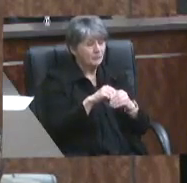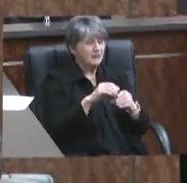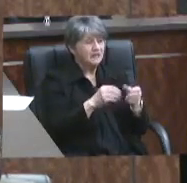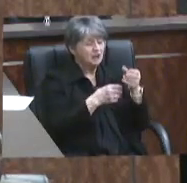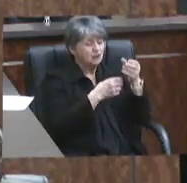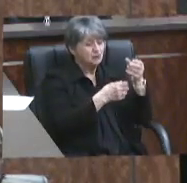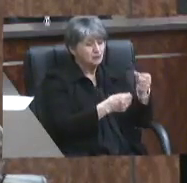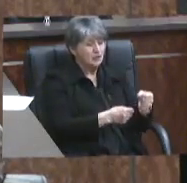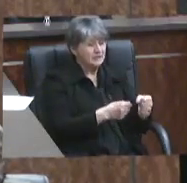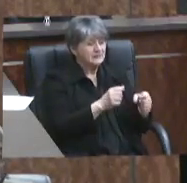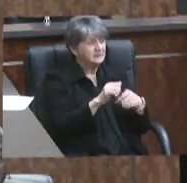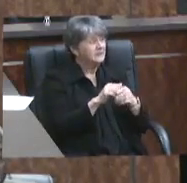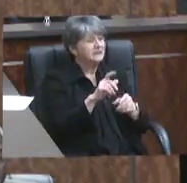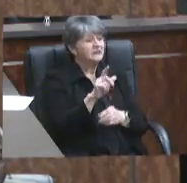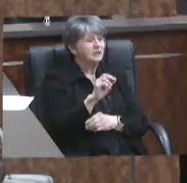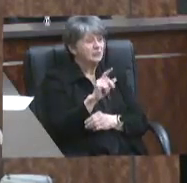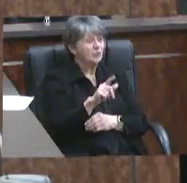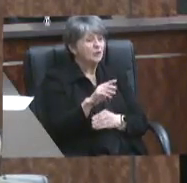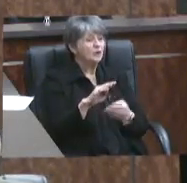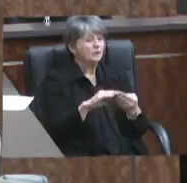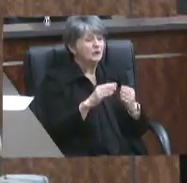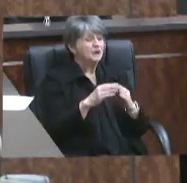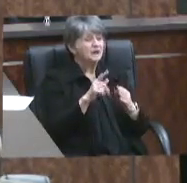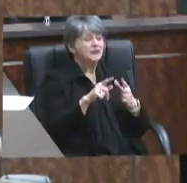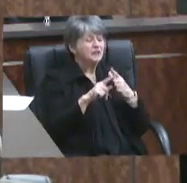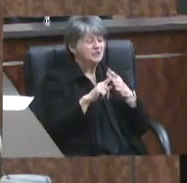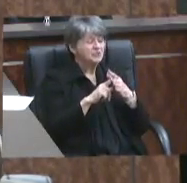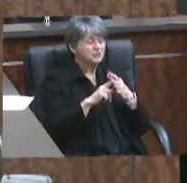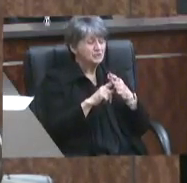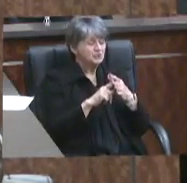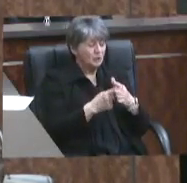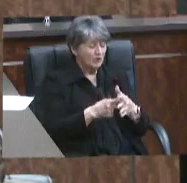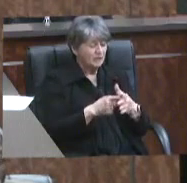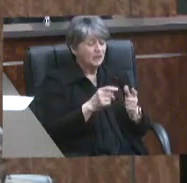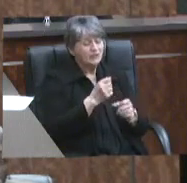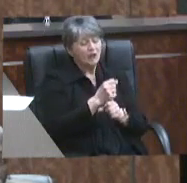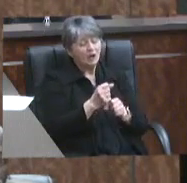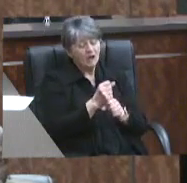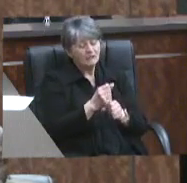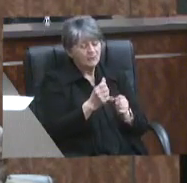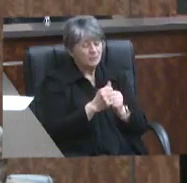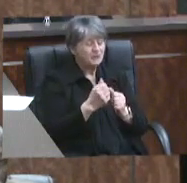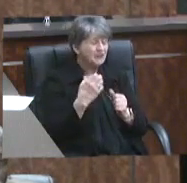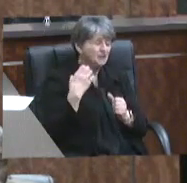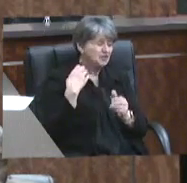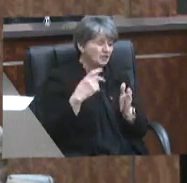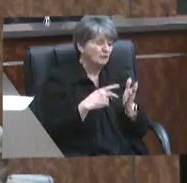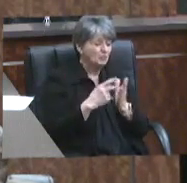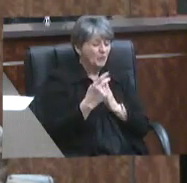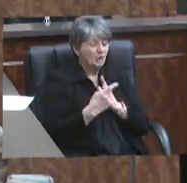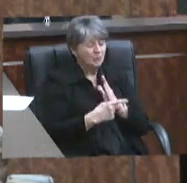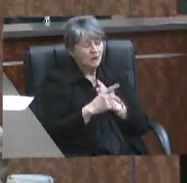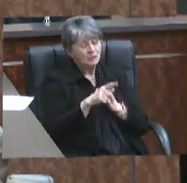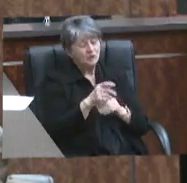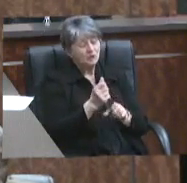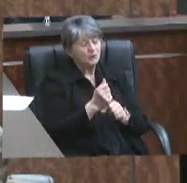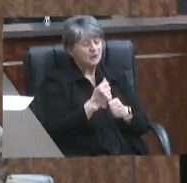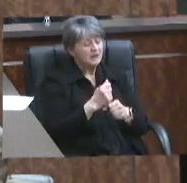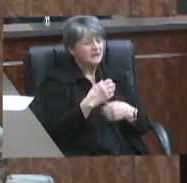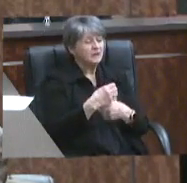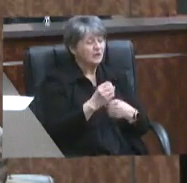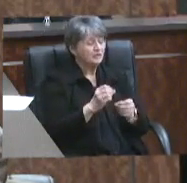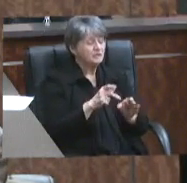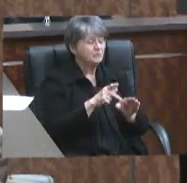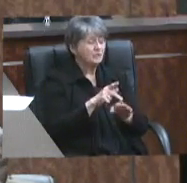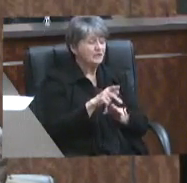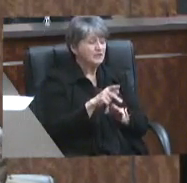the Laurel community. You started the Coffee with the Chief program. You created an Office of Professional Standards